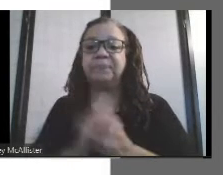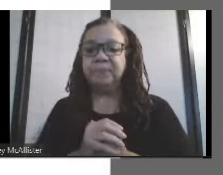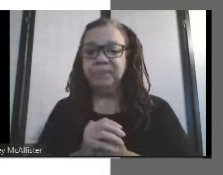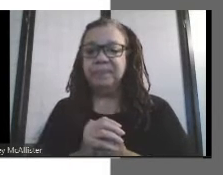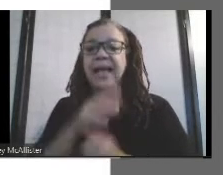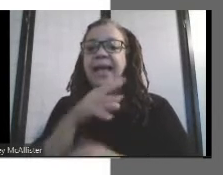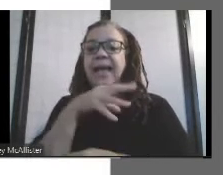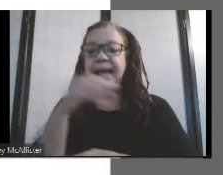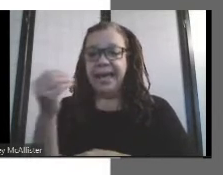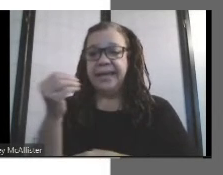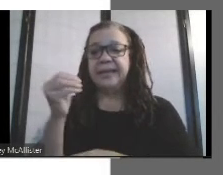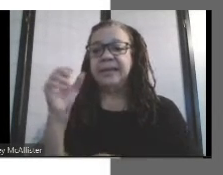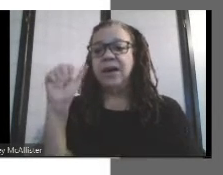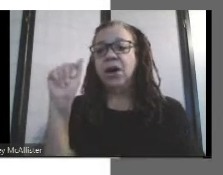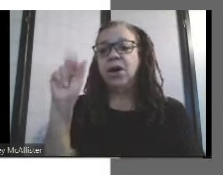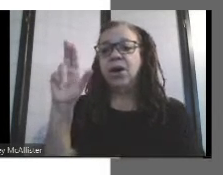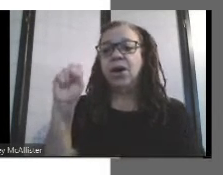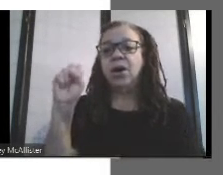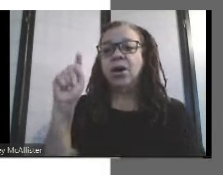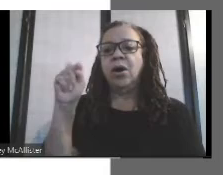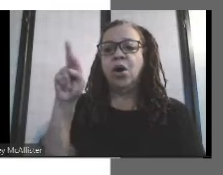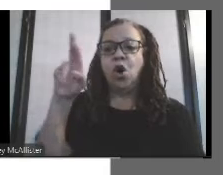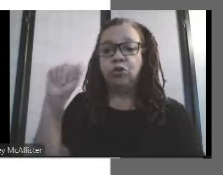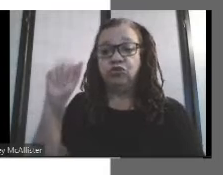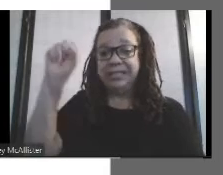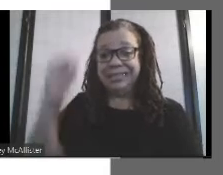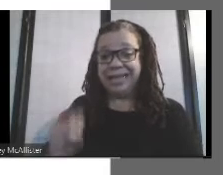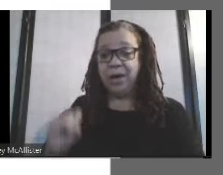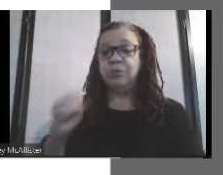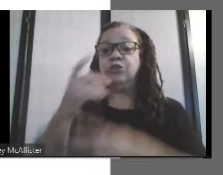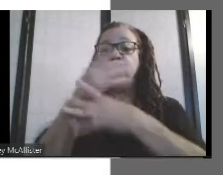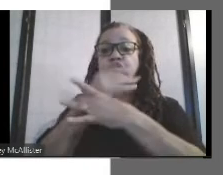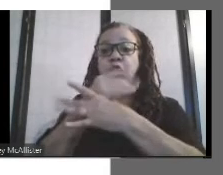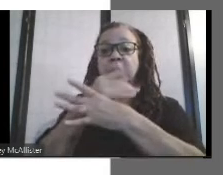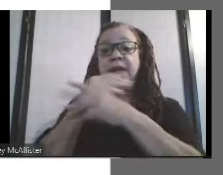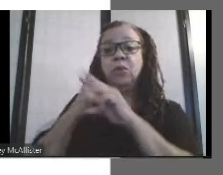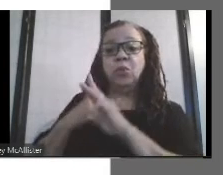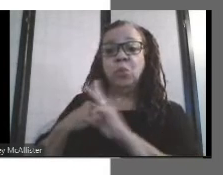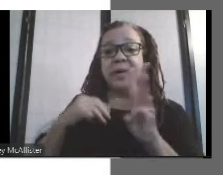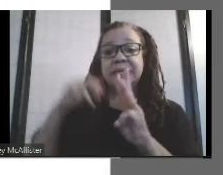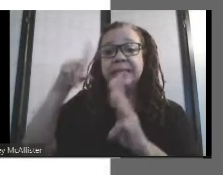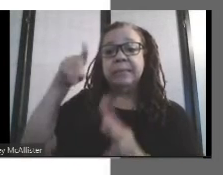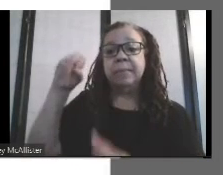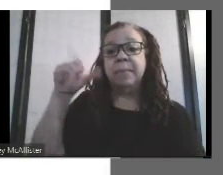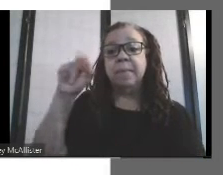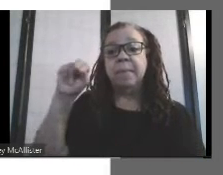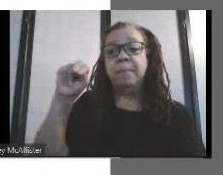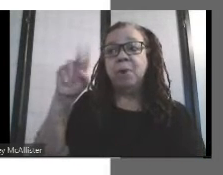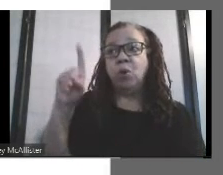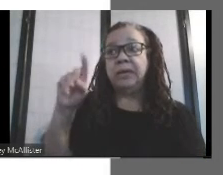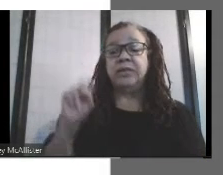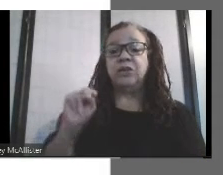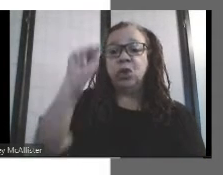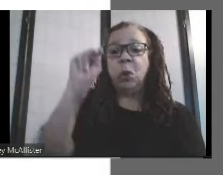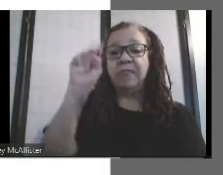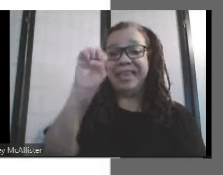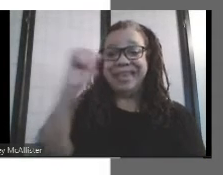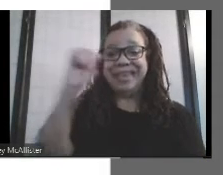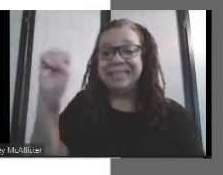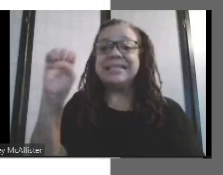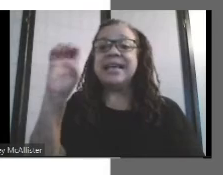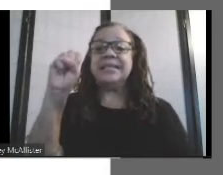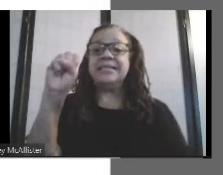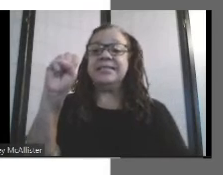I? Austria to the south, Germany to the west, Poland to the northeast, and